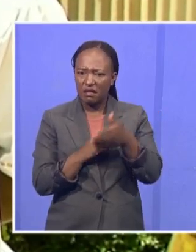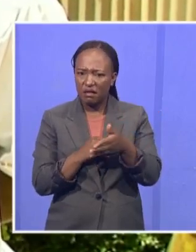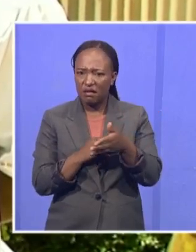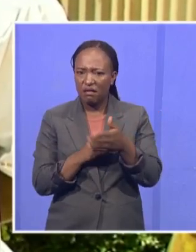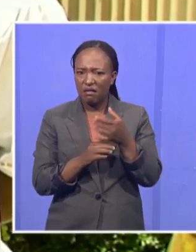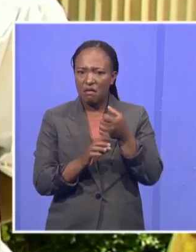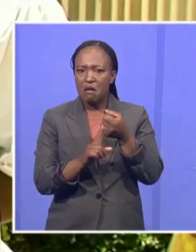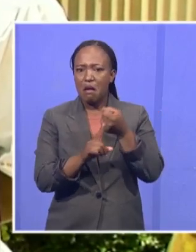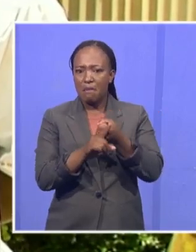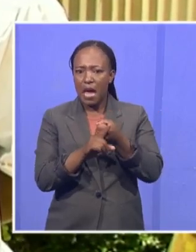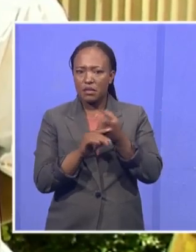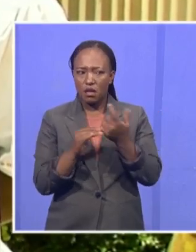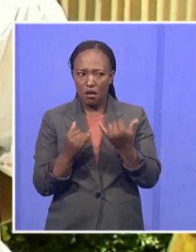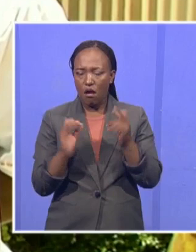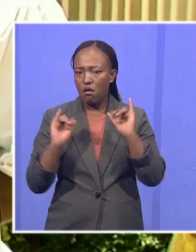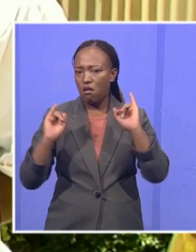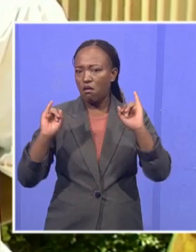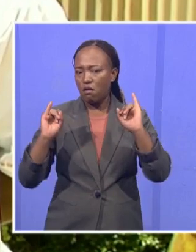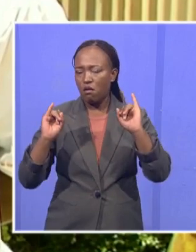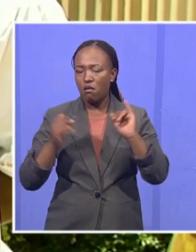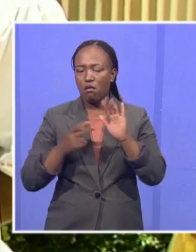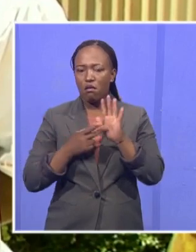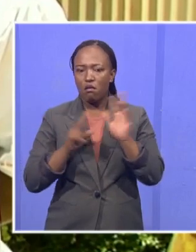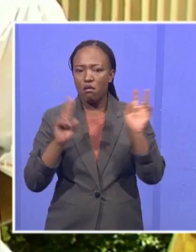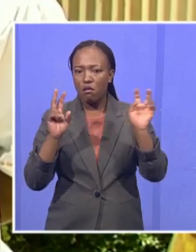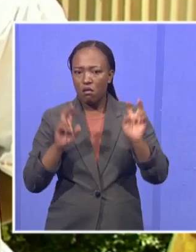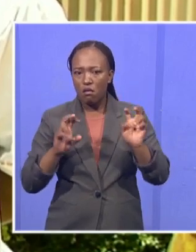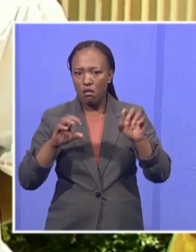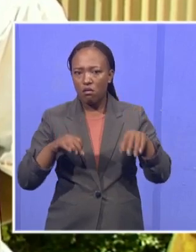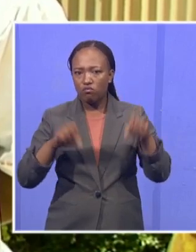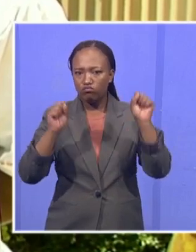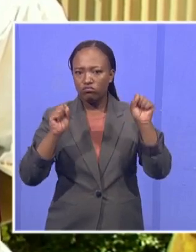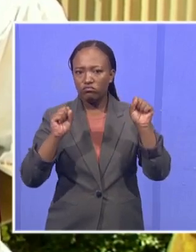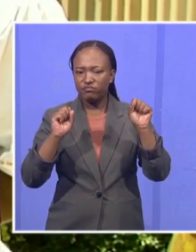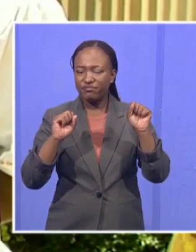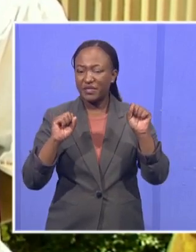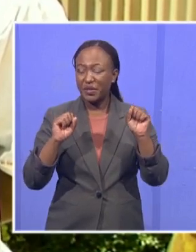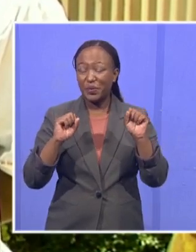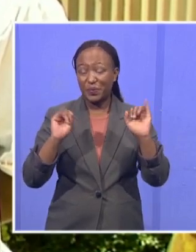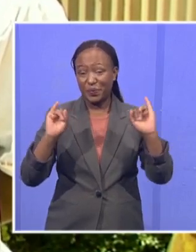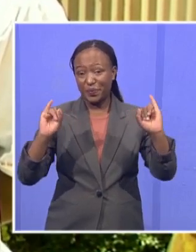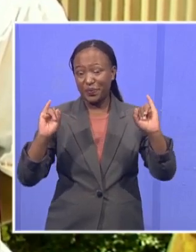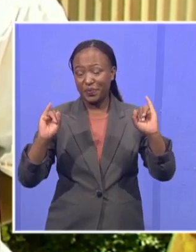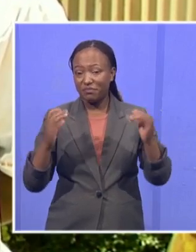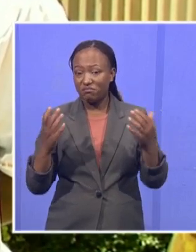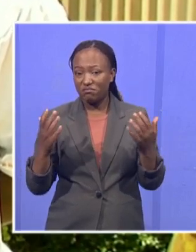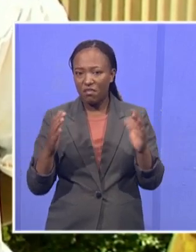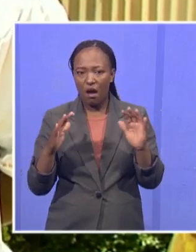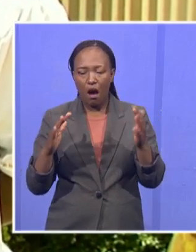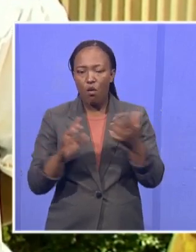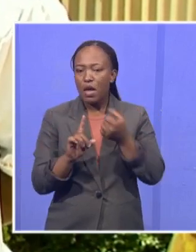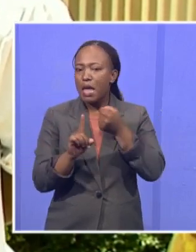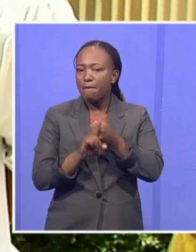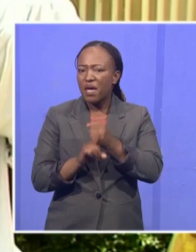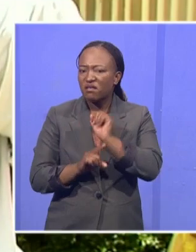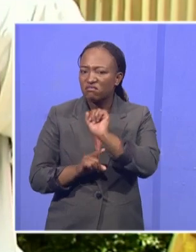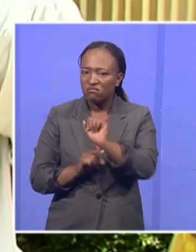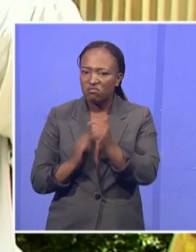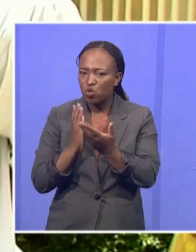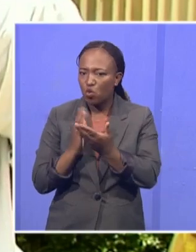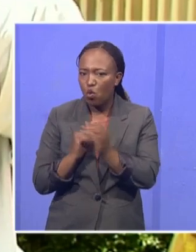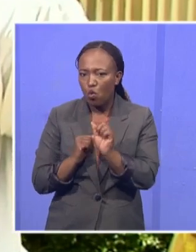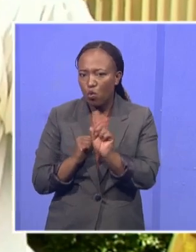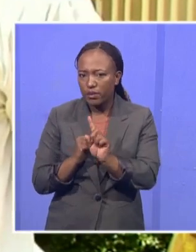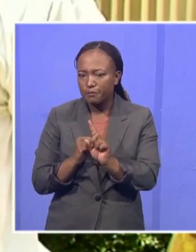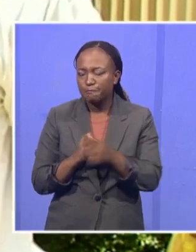not that dire anymore. And then we've got load shedding that is a nightmare, a daily nightmare. How is that impacting your school? How did you